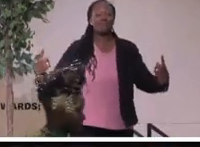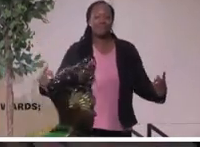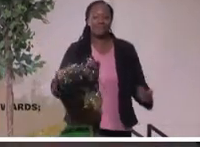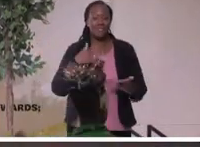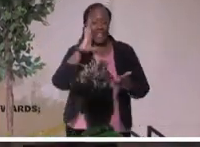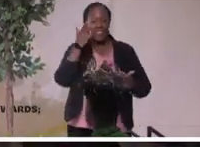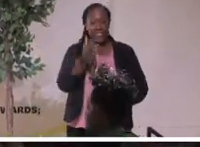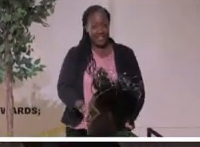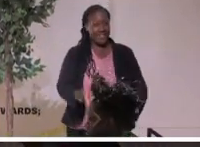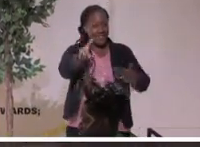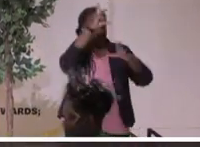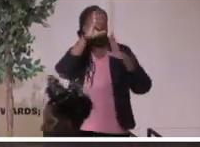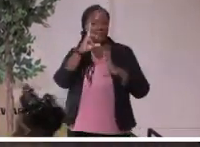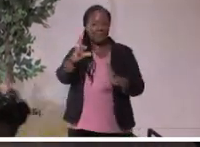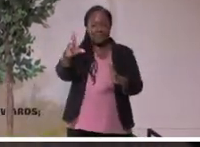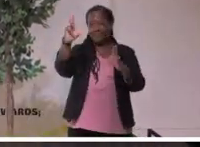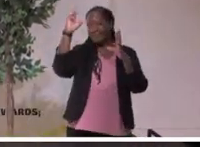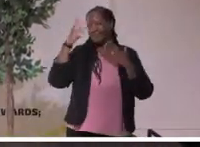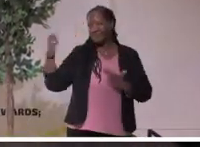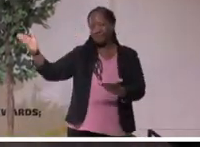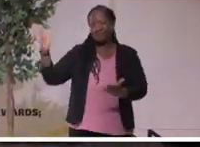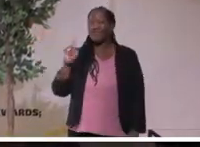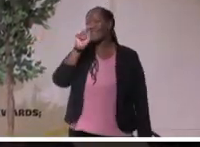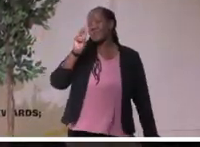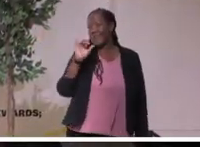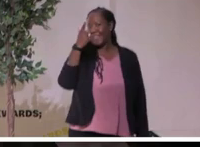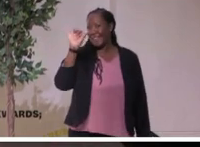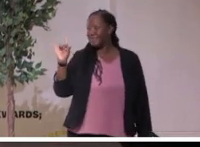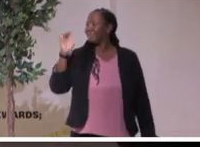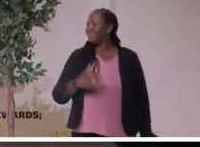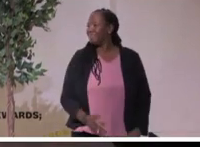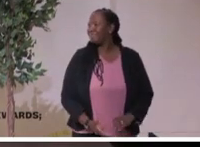the legend, Twiggy Poochie Golf Song.